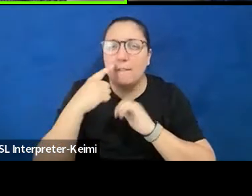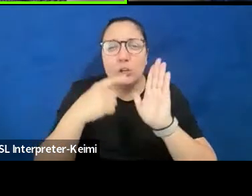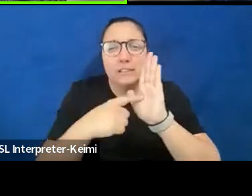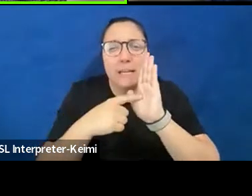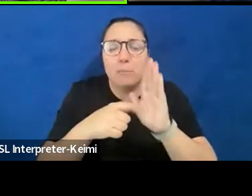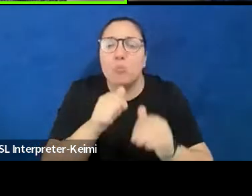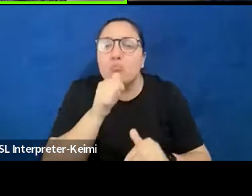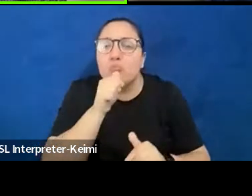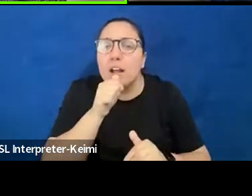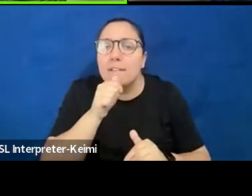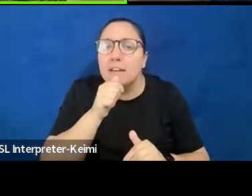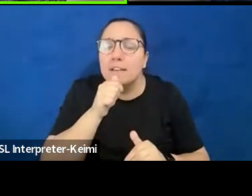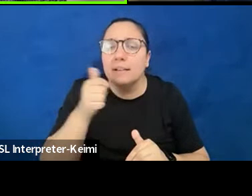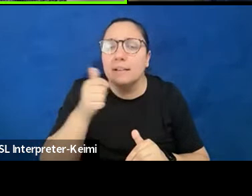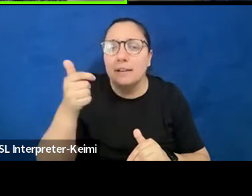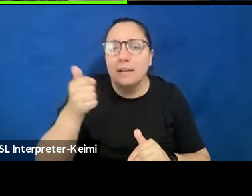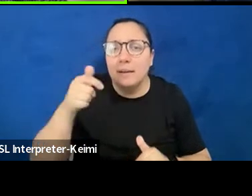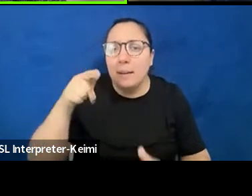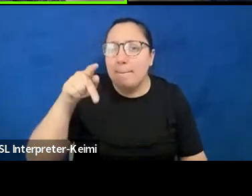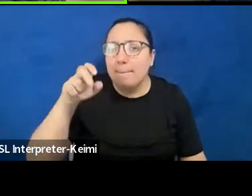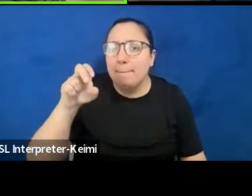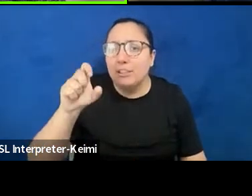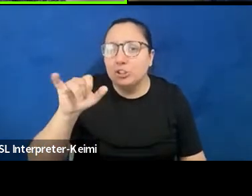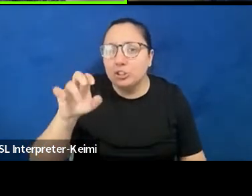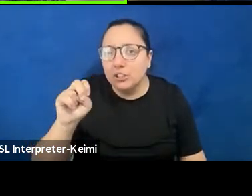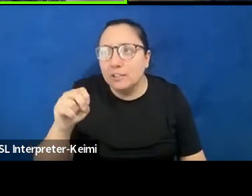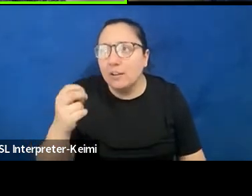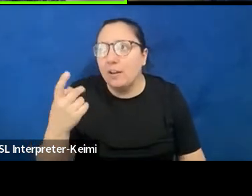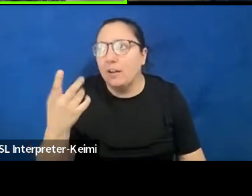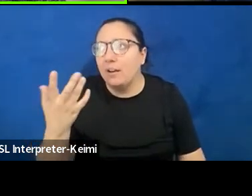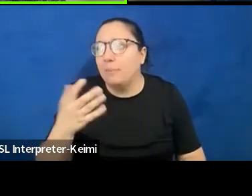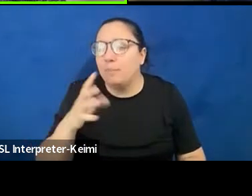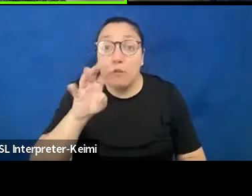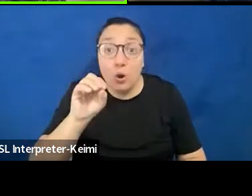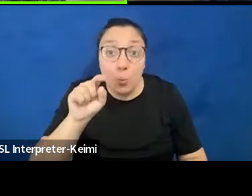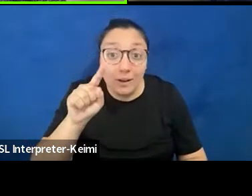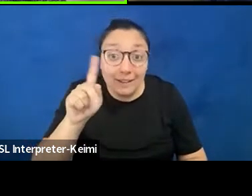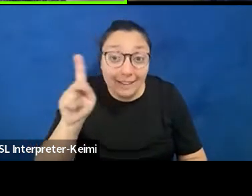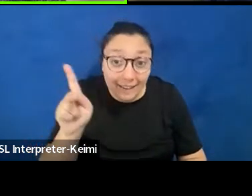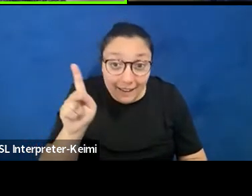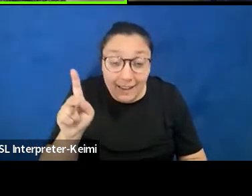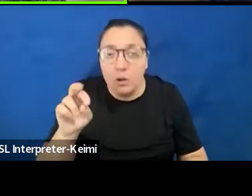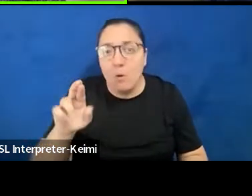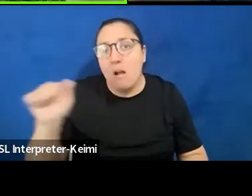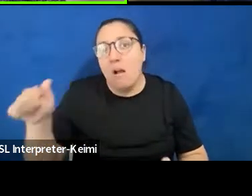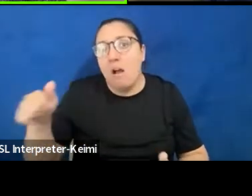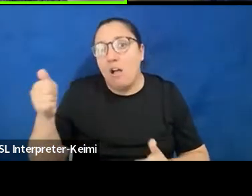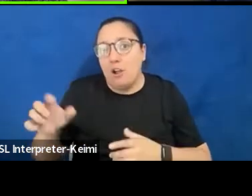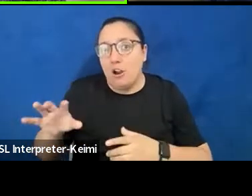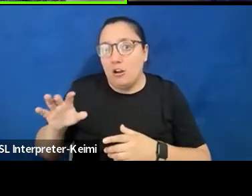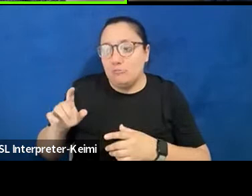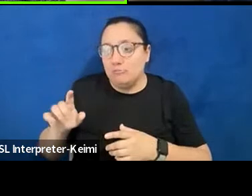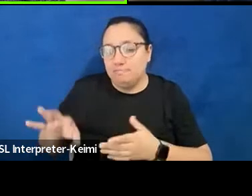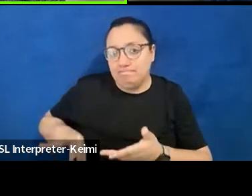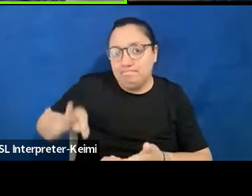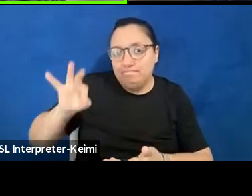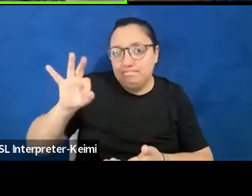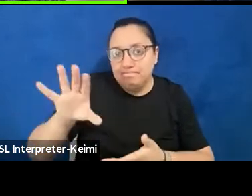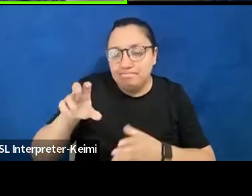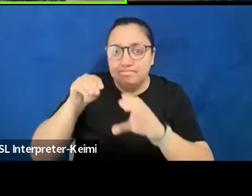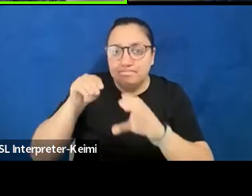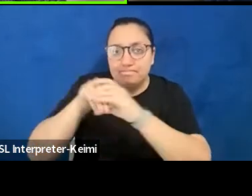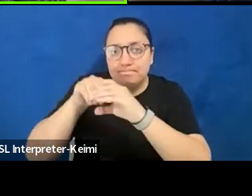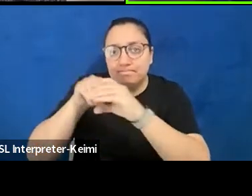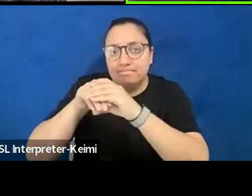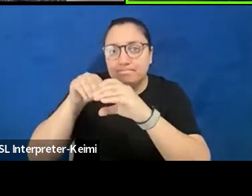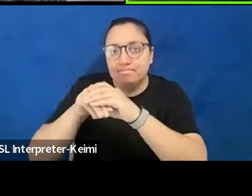pensions, programs like 401ks or other defined contribution programs that people might be familiar with from their